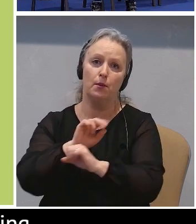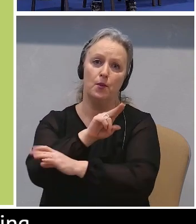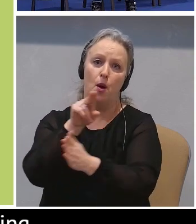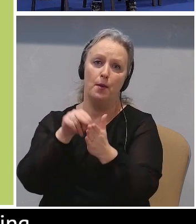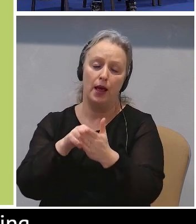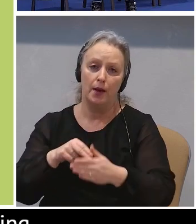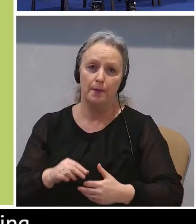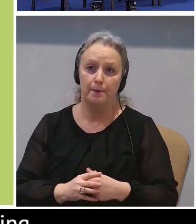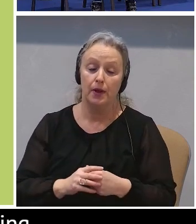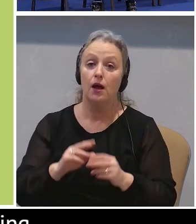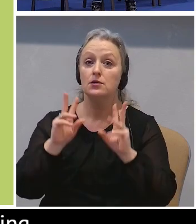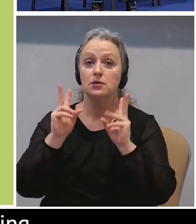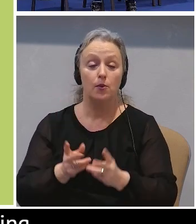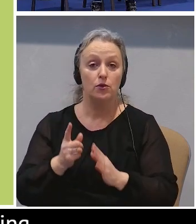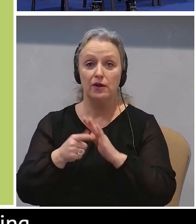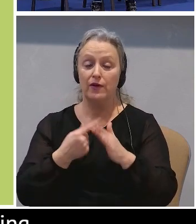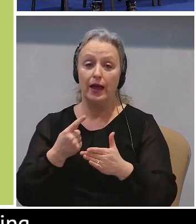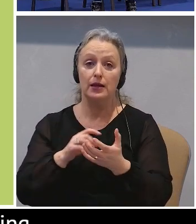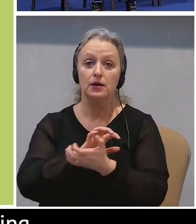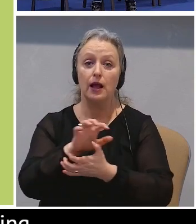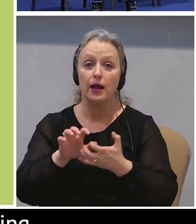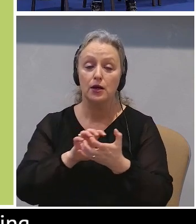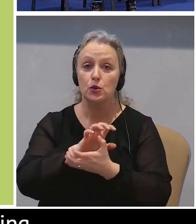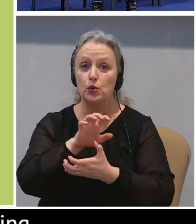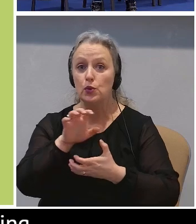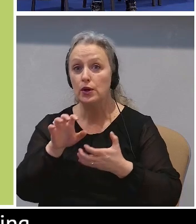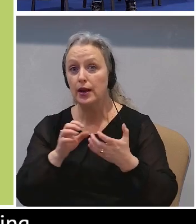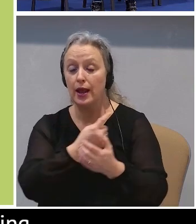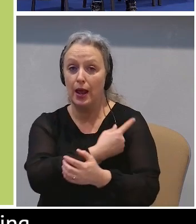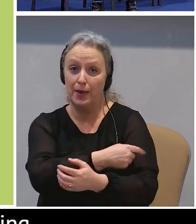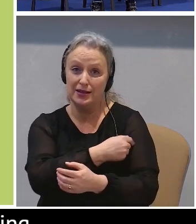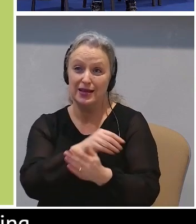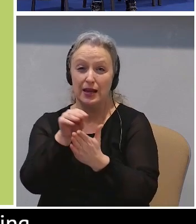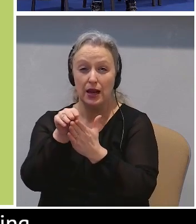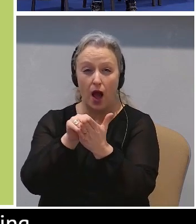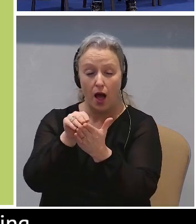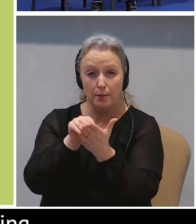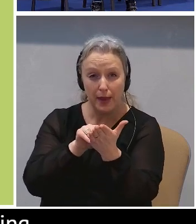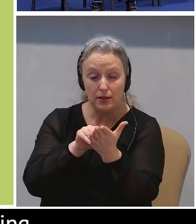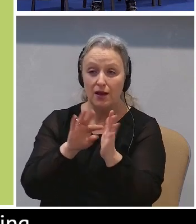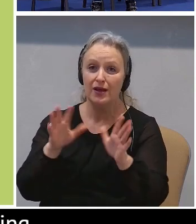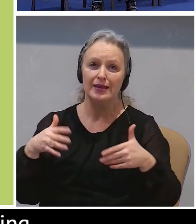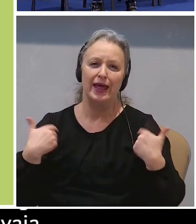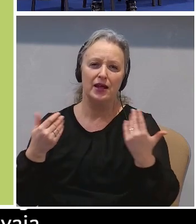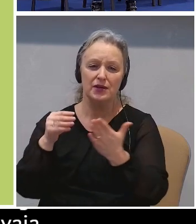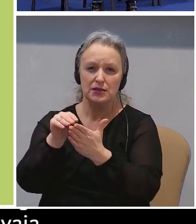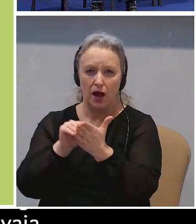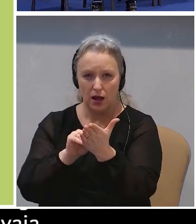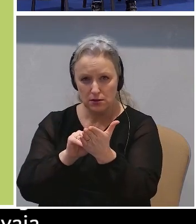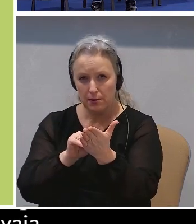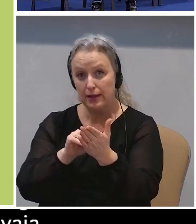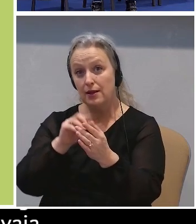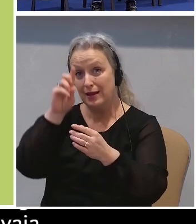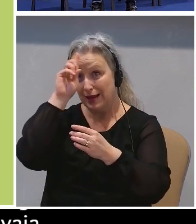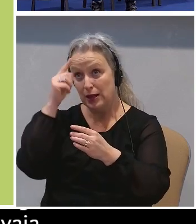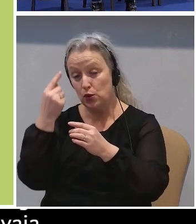healthcare system. In other cases, it's the trial. When the trial is not in the same site, it has to go to